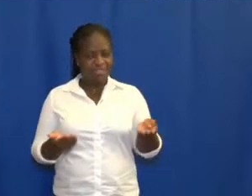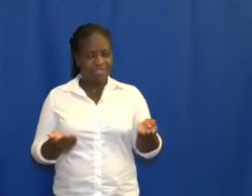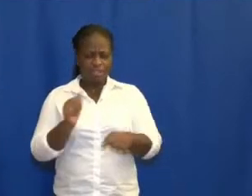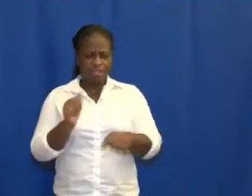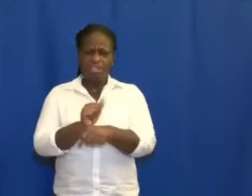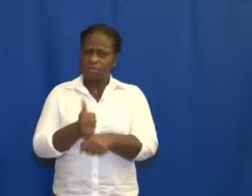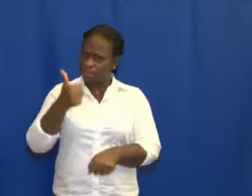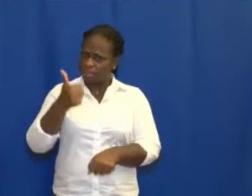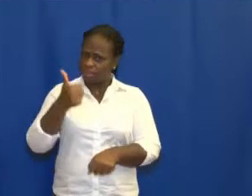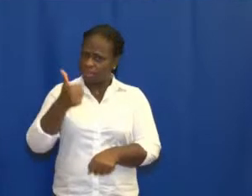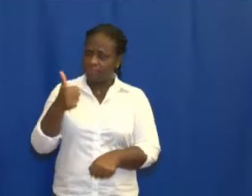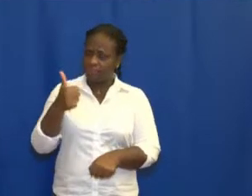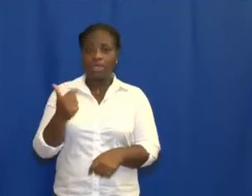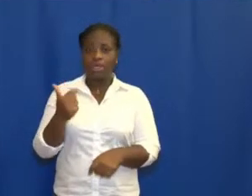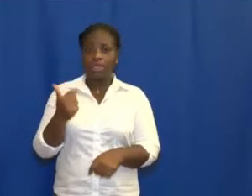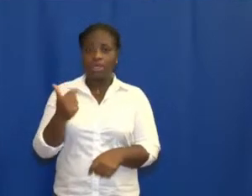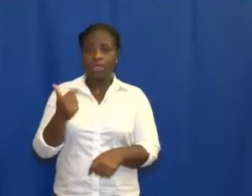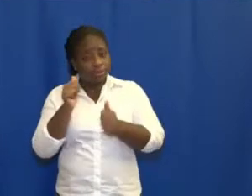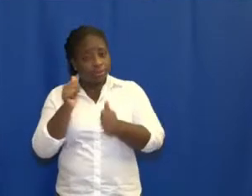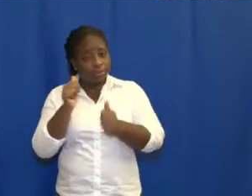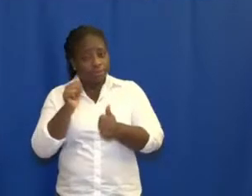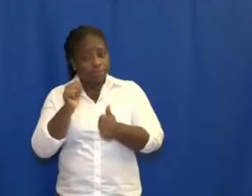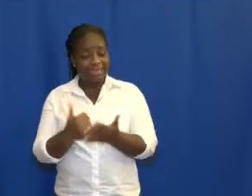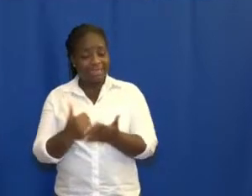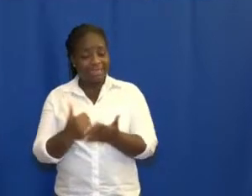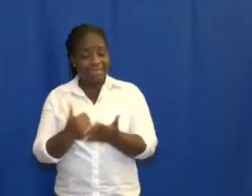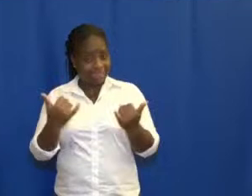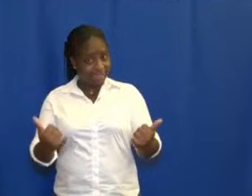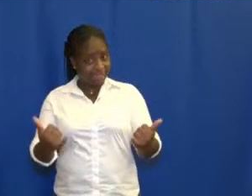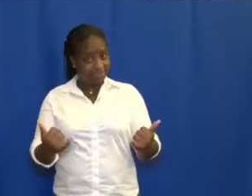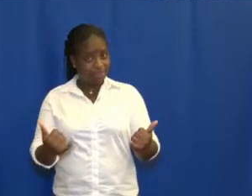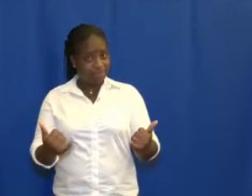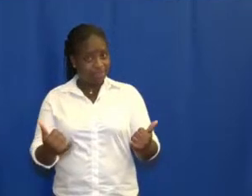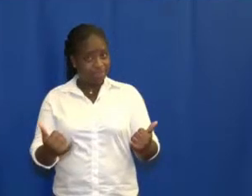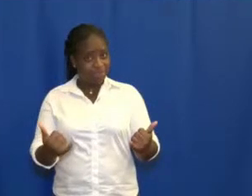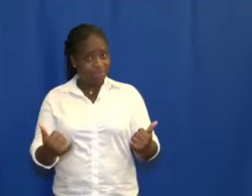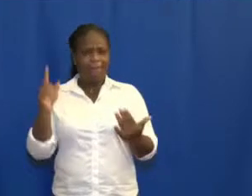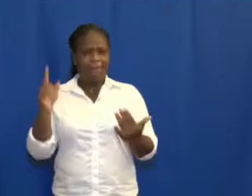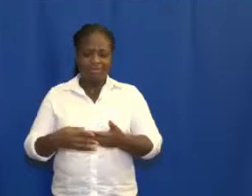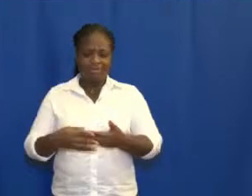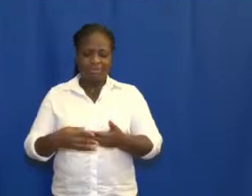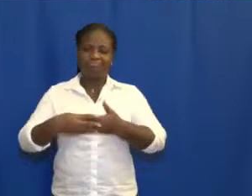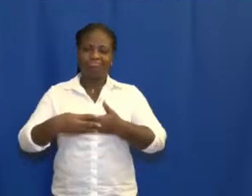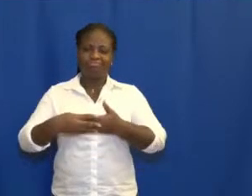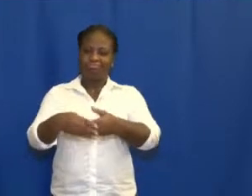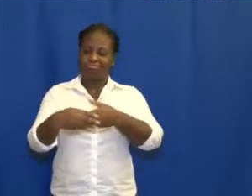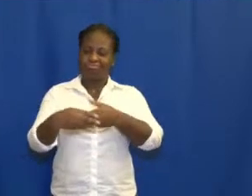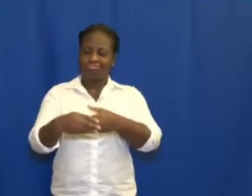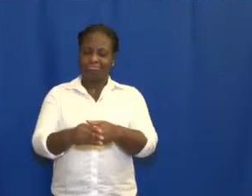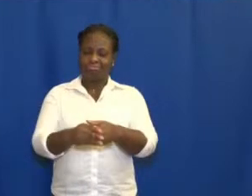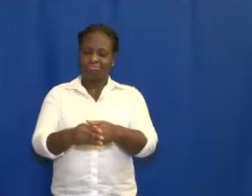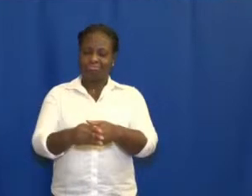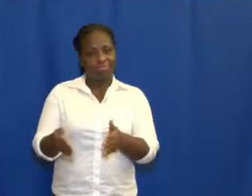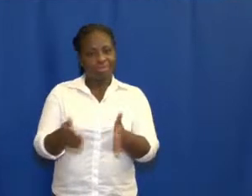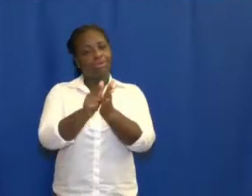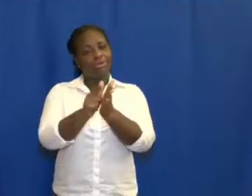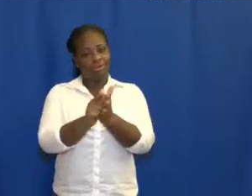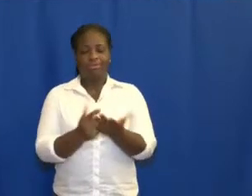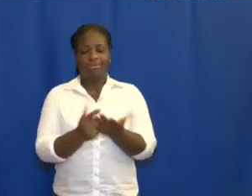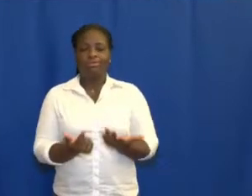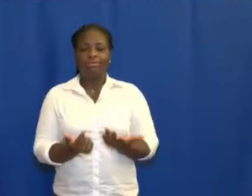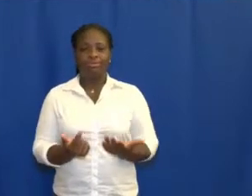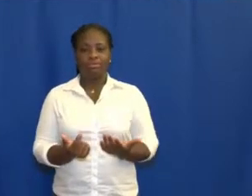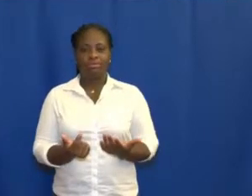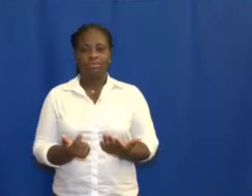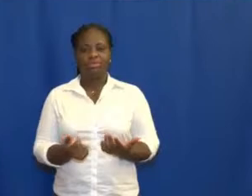adwuma. Ɛno nti yɛdu mmerɛ a ɛsɛ sɛ yɛgu nhyehyɛeɛ ne mmara no mu kakra.